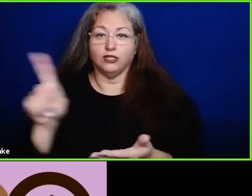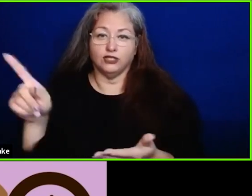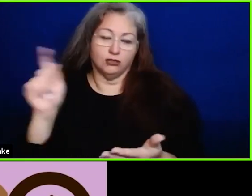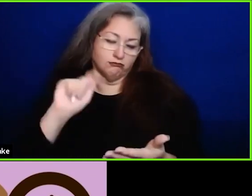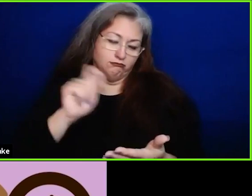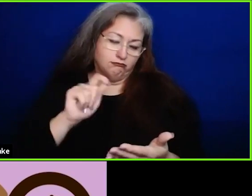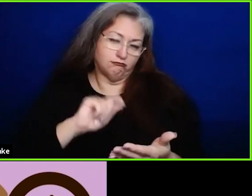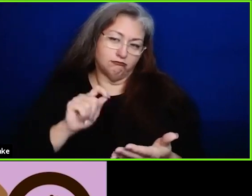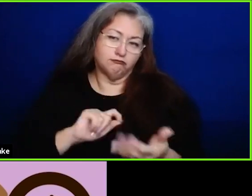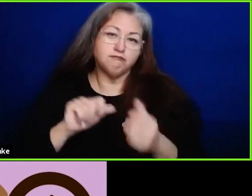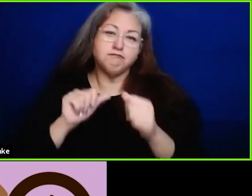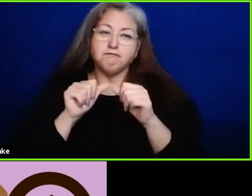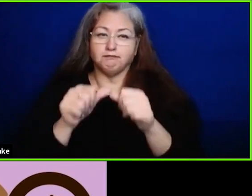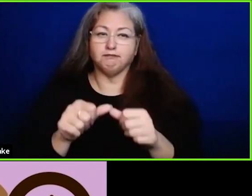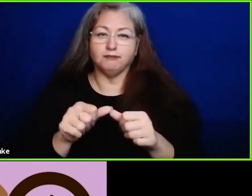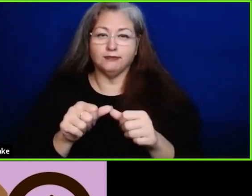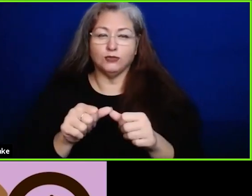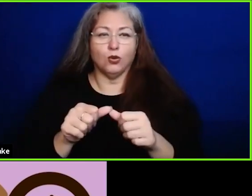on writing. So